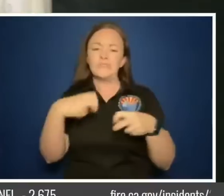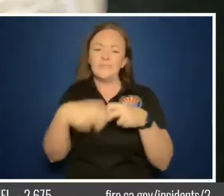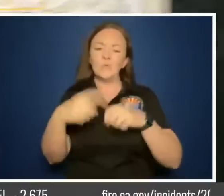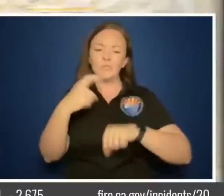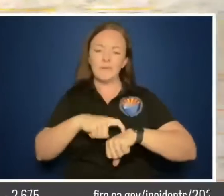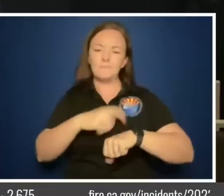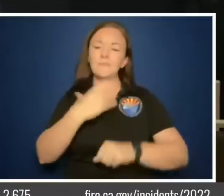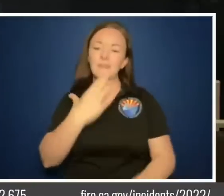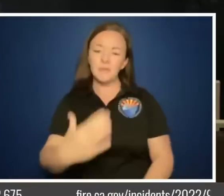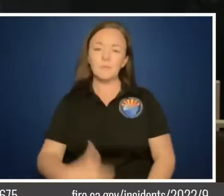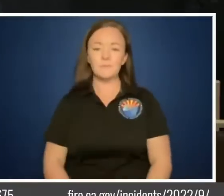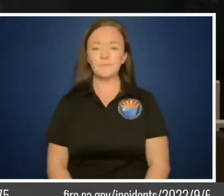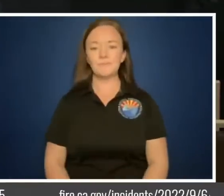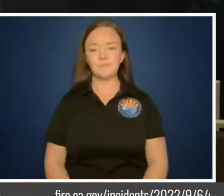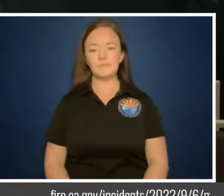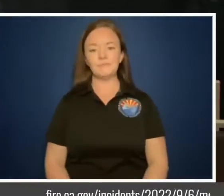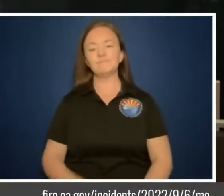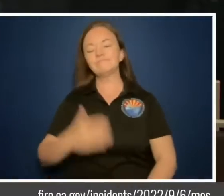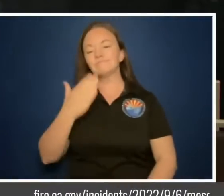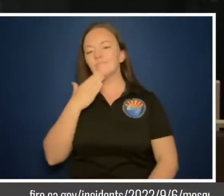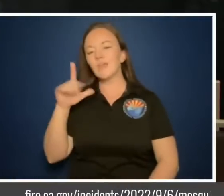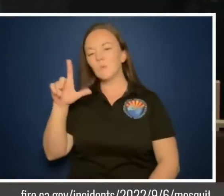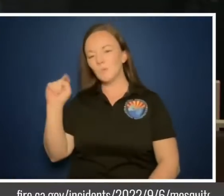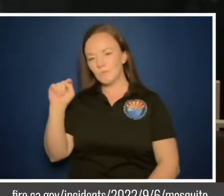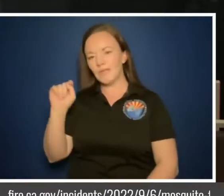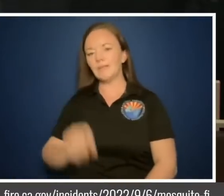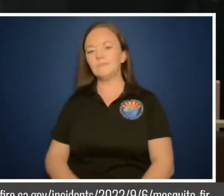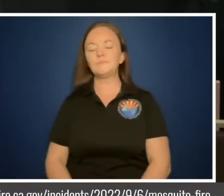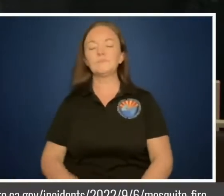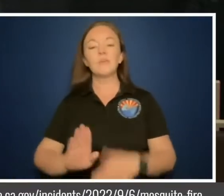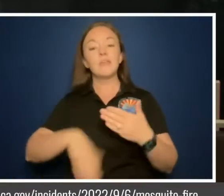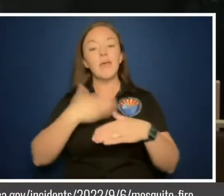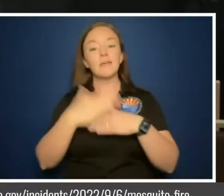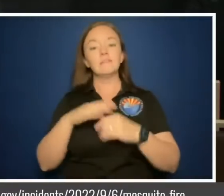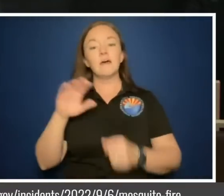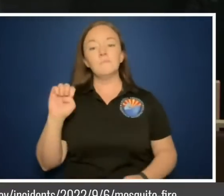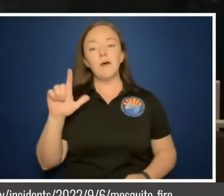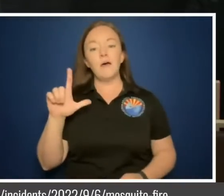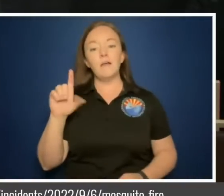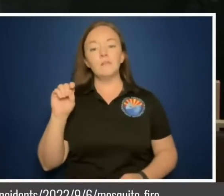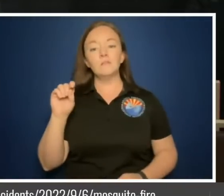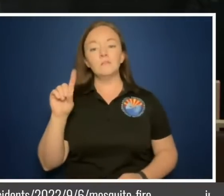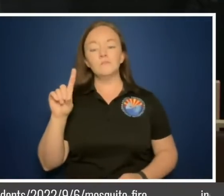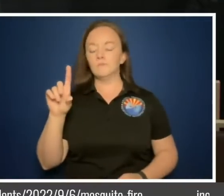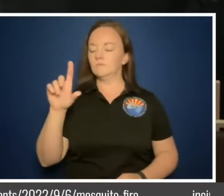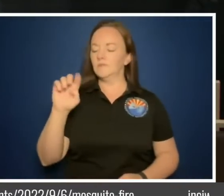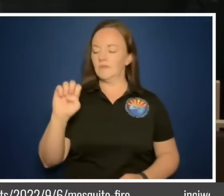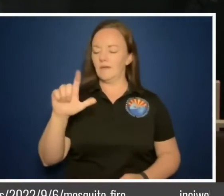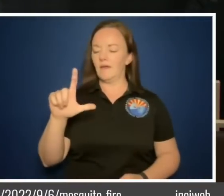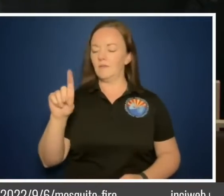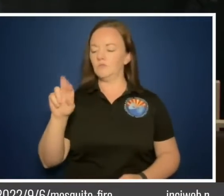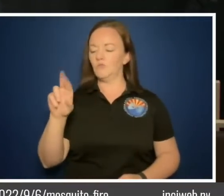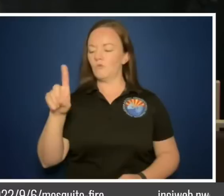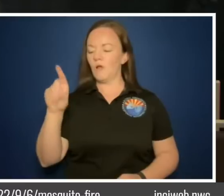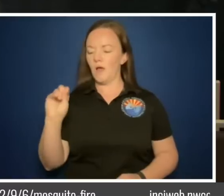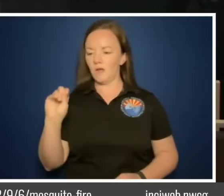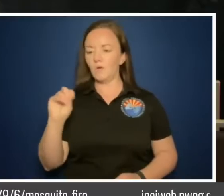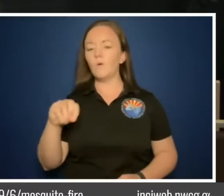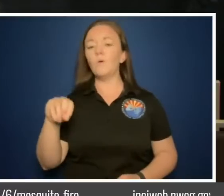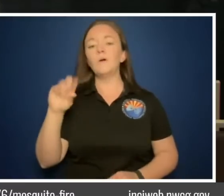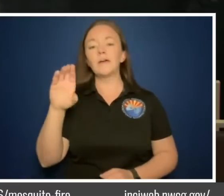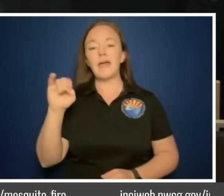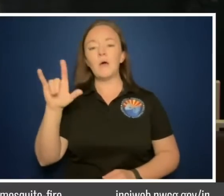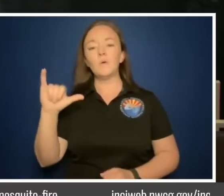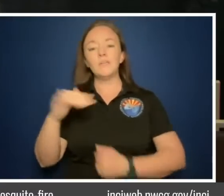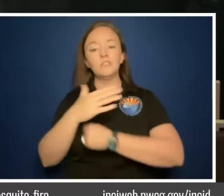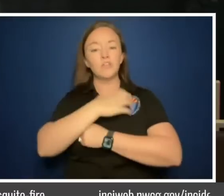you. Thank you, Lieutenant. Appreciate that. Next up from El Dorado County Sheriff's, Sergeant Alex, sorry.